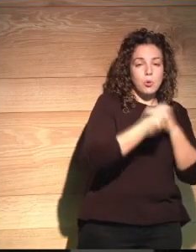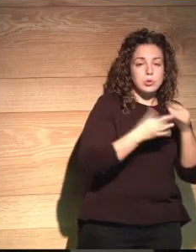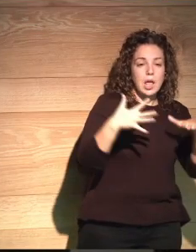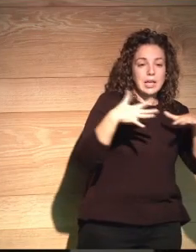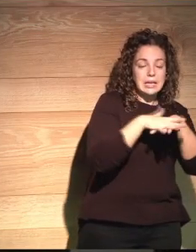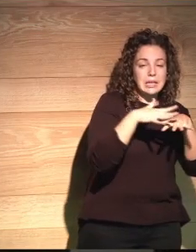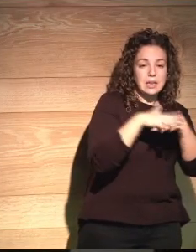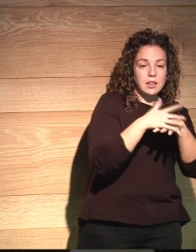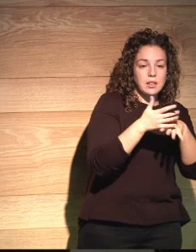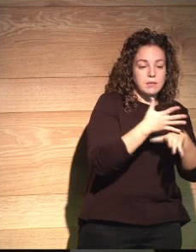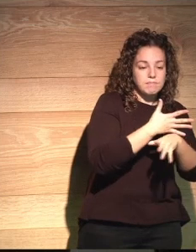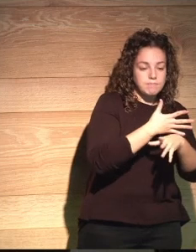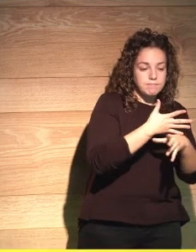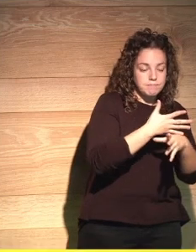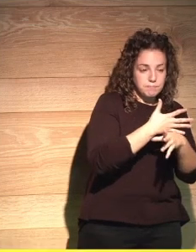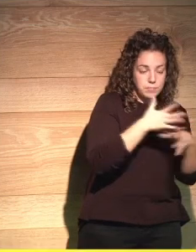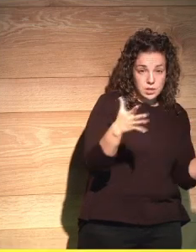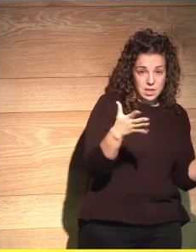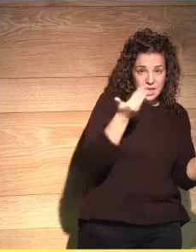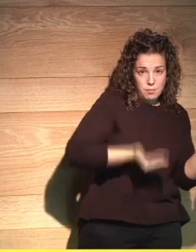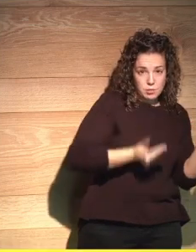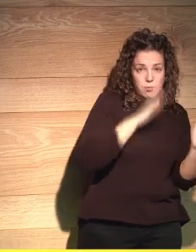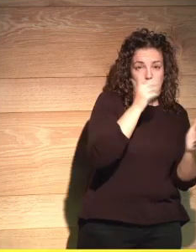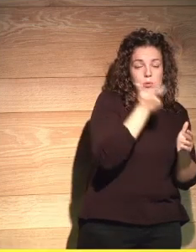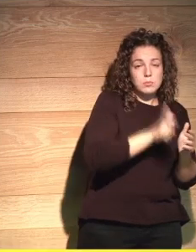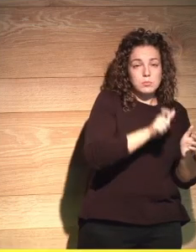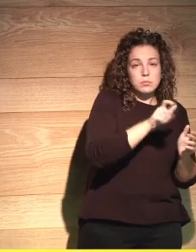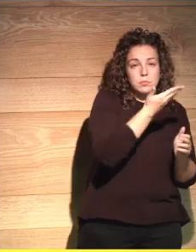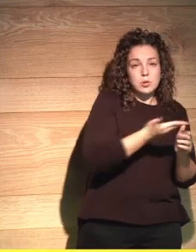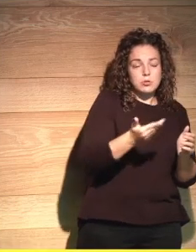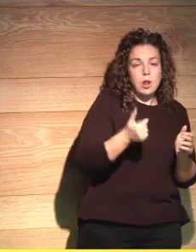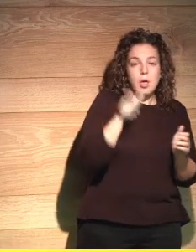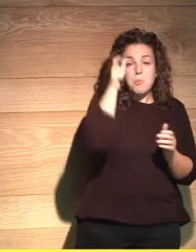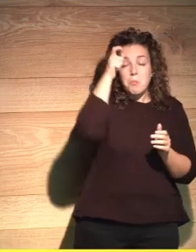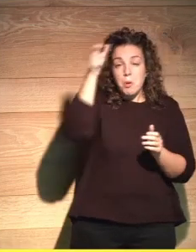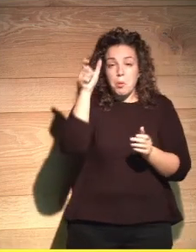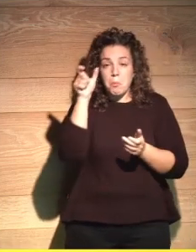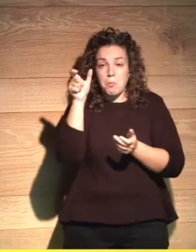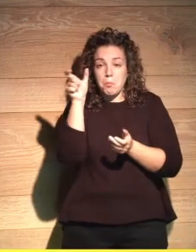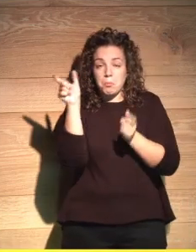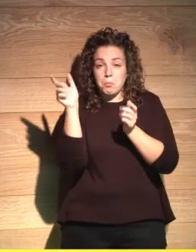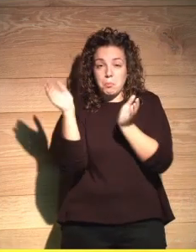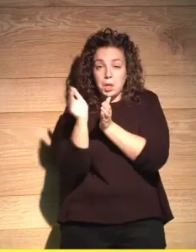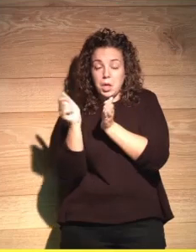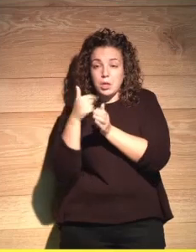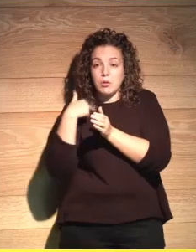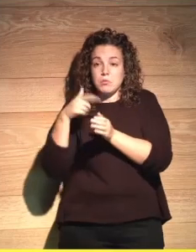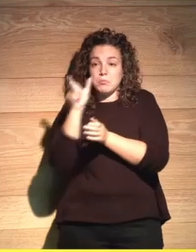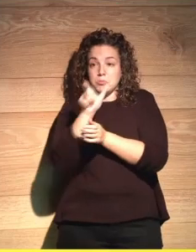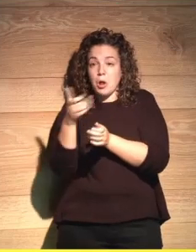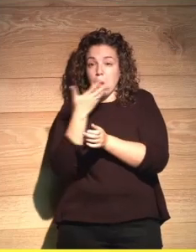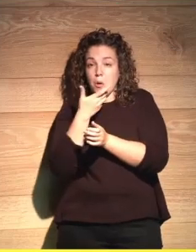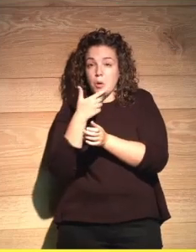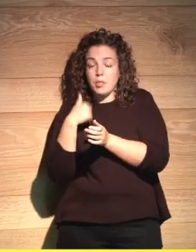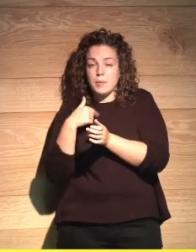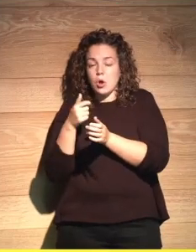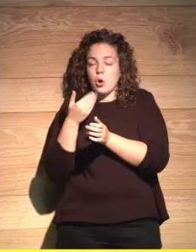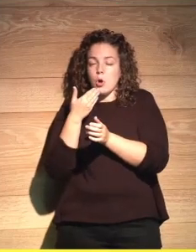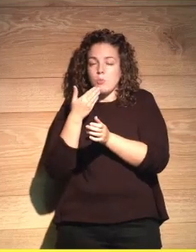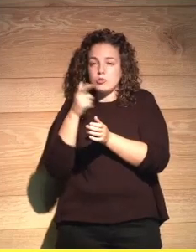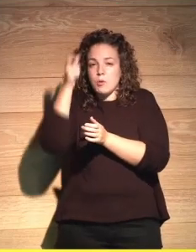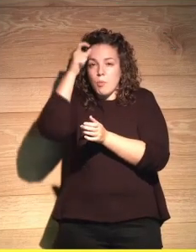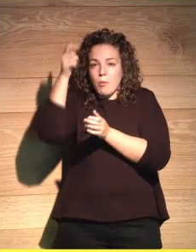small village where people all know each other. All of our friends know each other. So somehow we create a village around ourselves in a similar way, but the size of the village is a